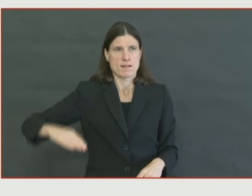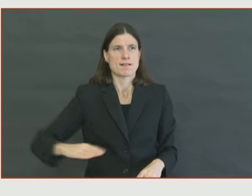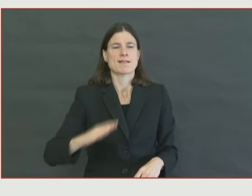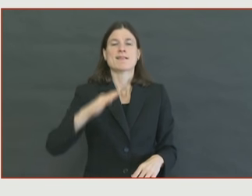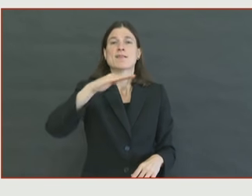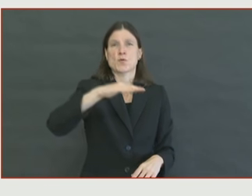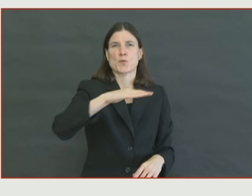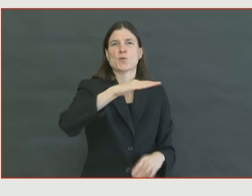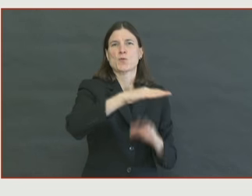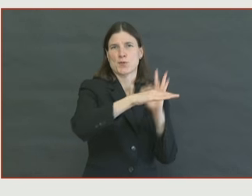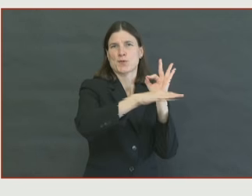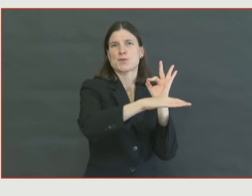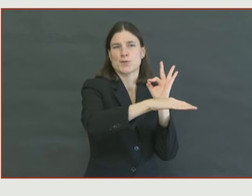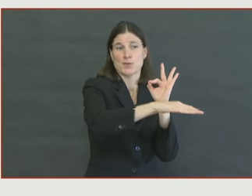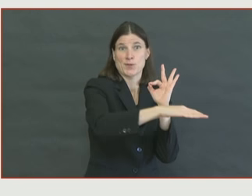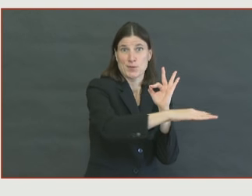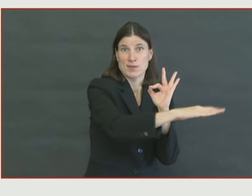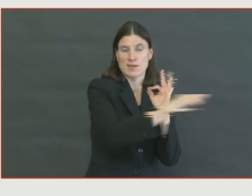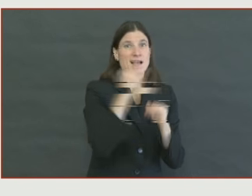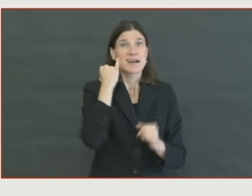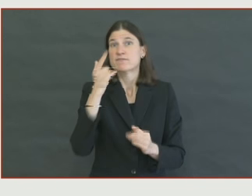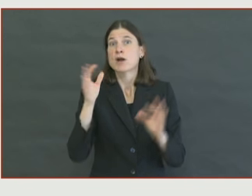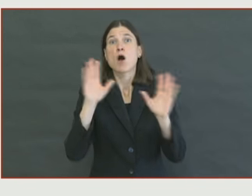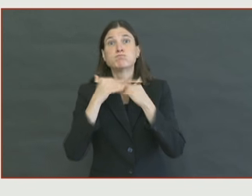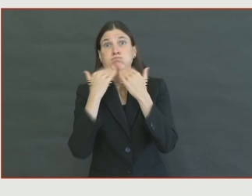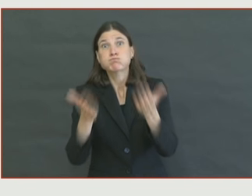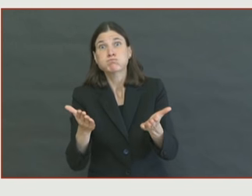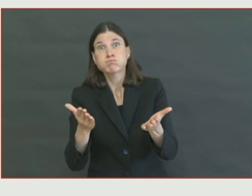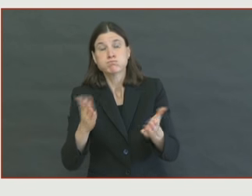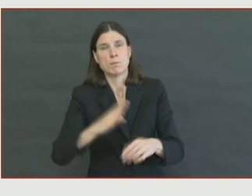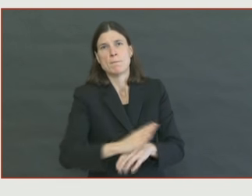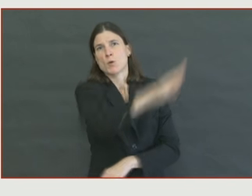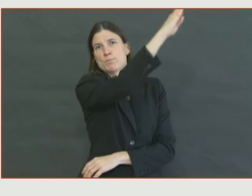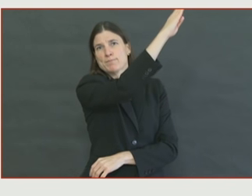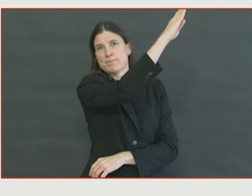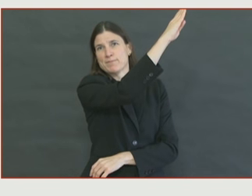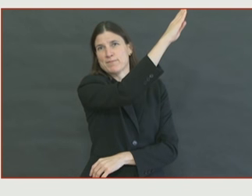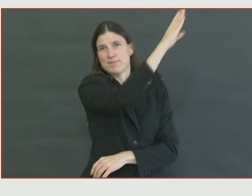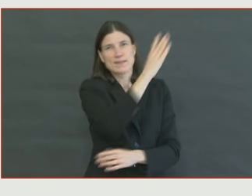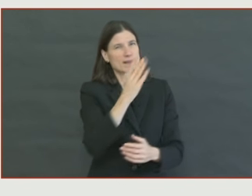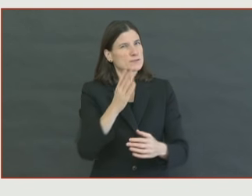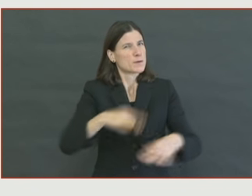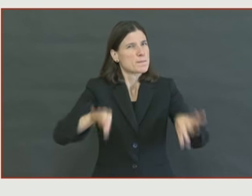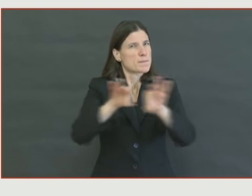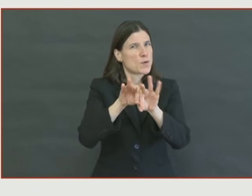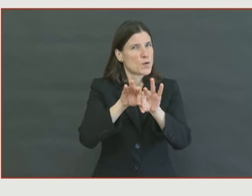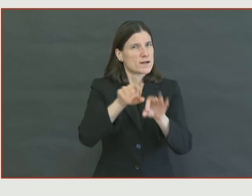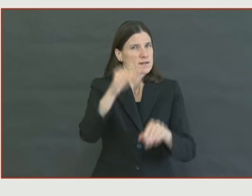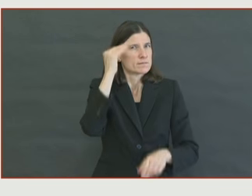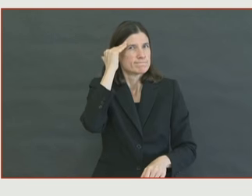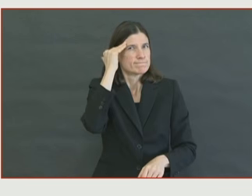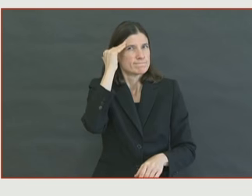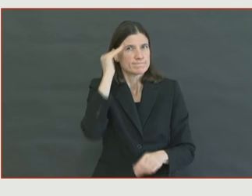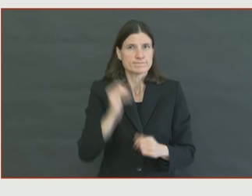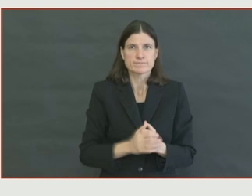in your house. I do want to take a second to point out a couple of dots that I hope you can see on the